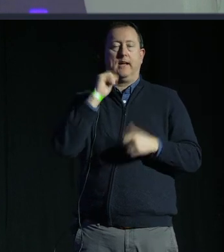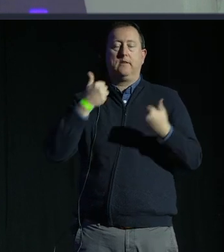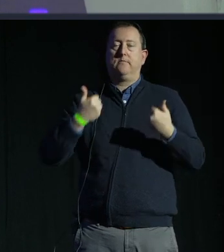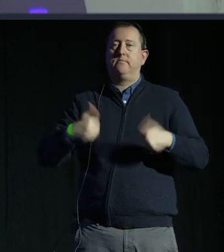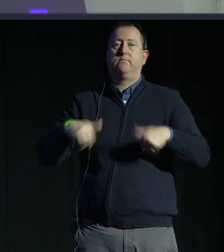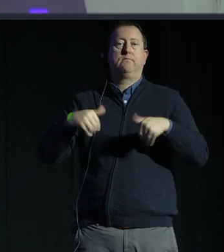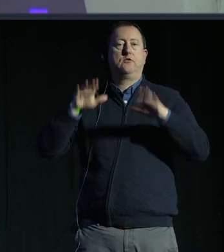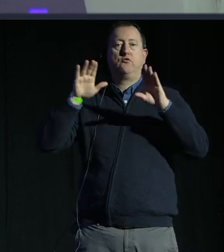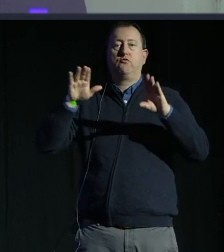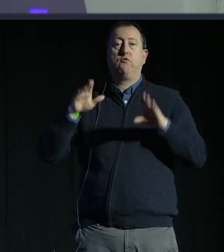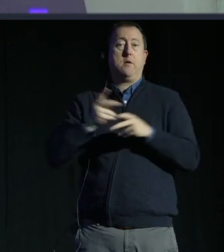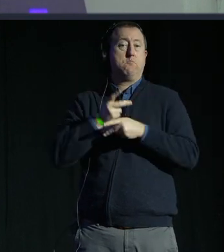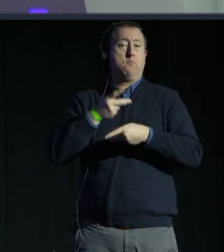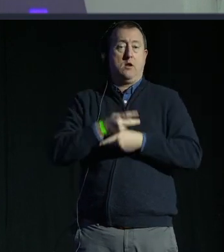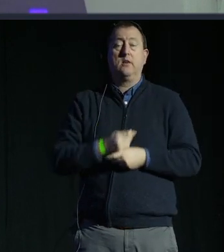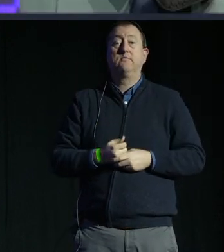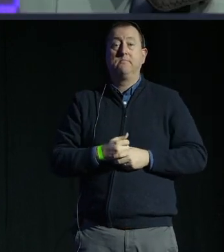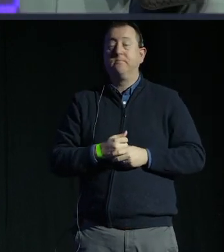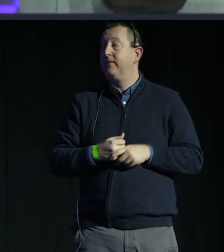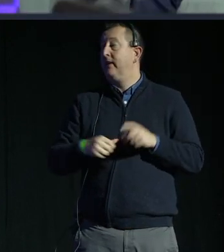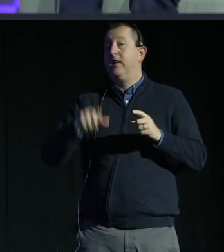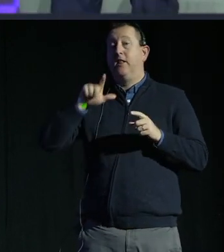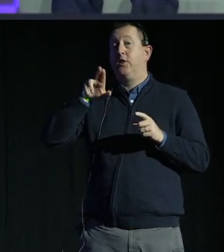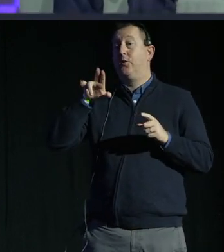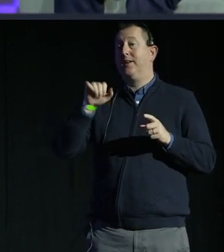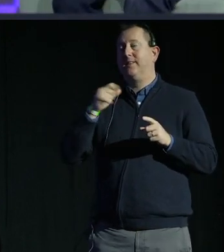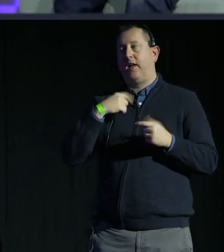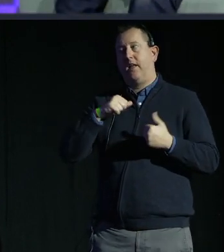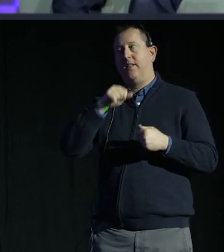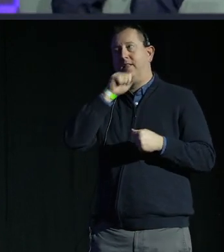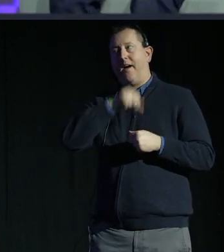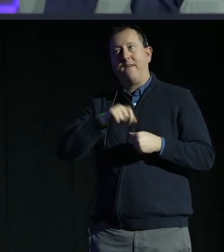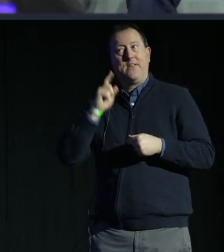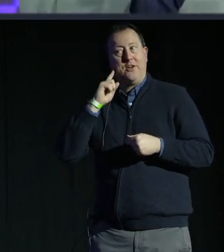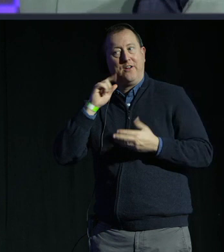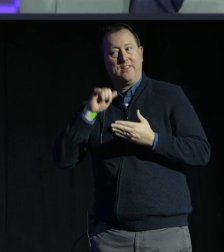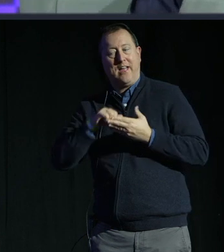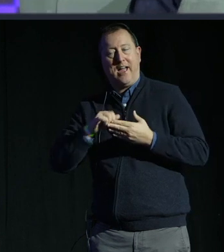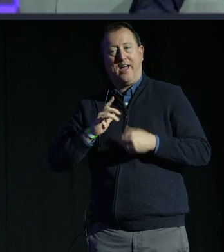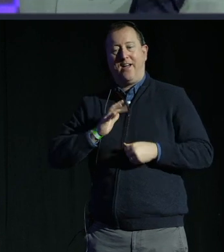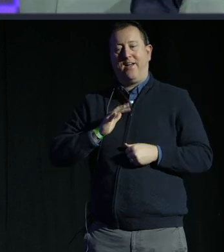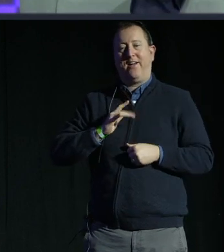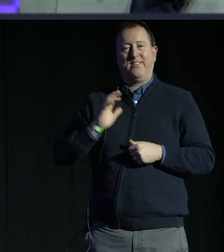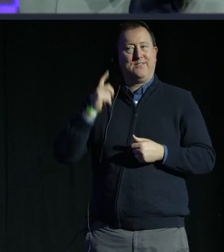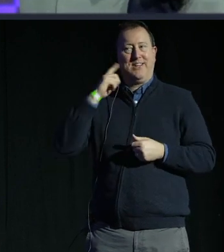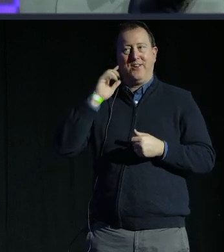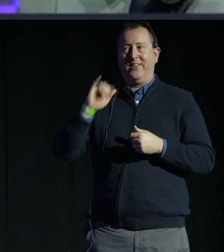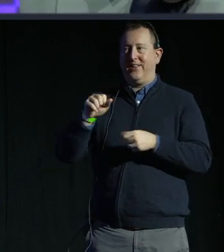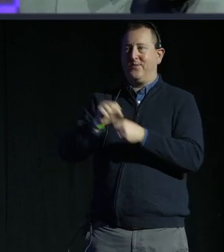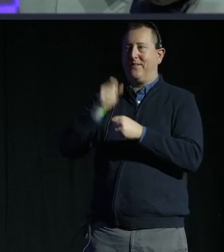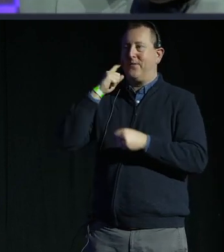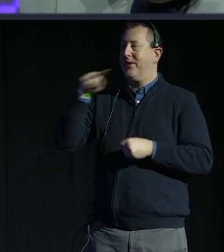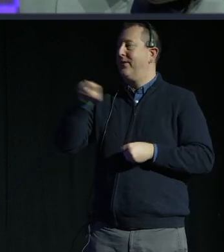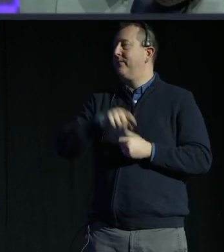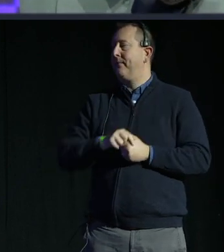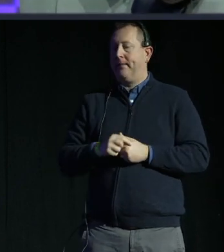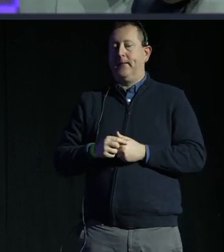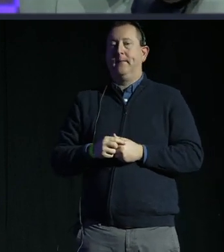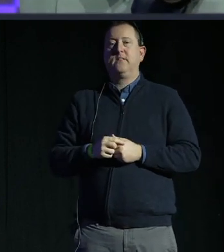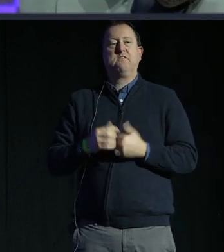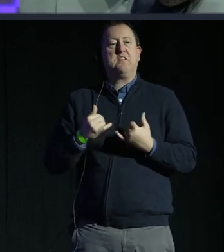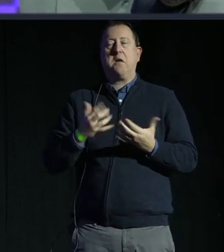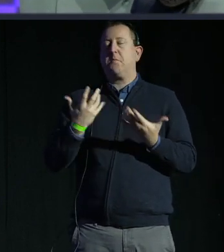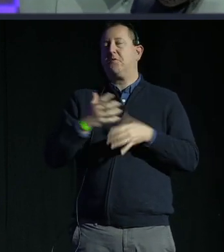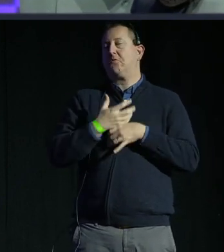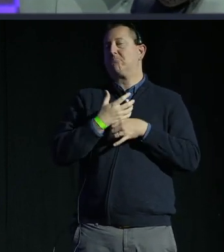going to help us in our journey for sure. I love hearing that, obviously, as you can imagine, hearing how that's worked for you. All right, so maybe to sum it